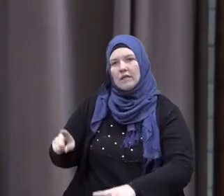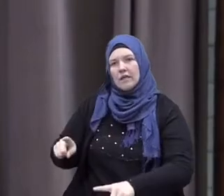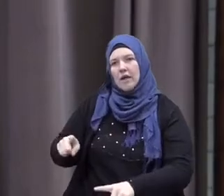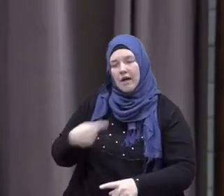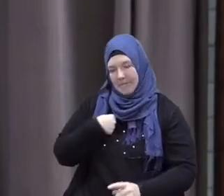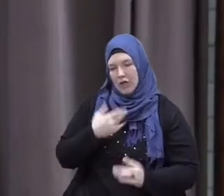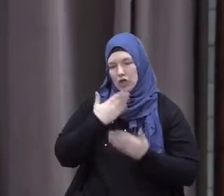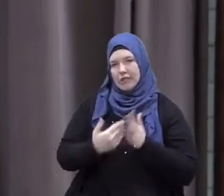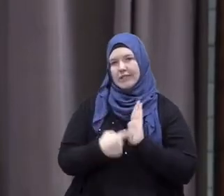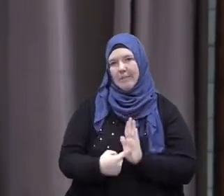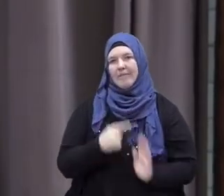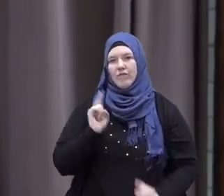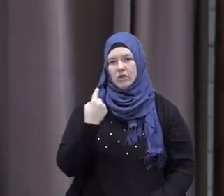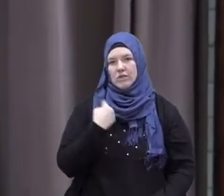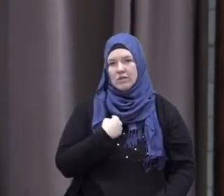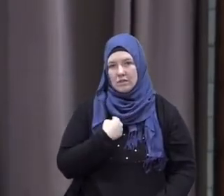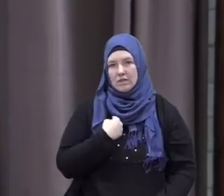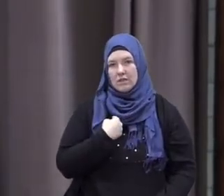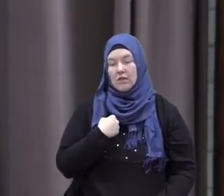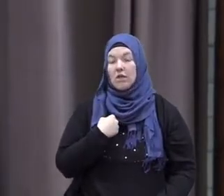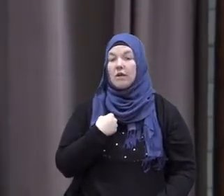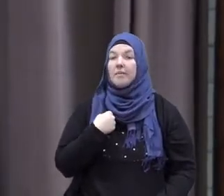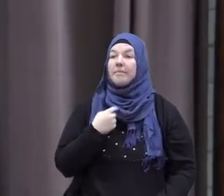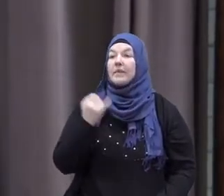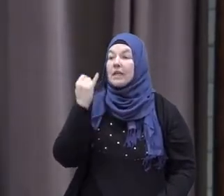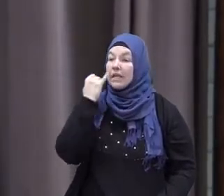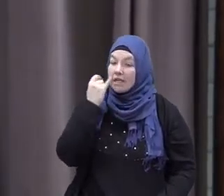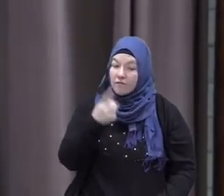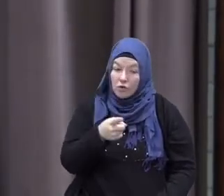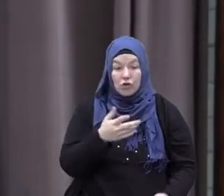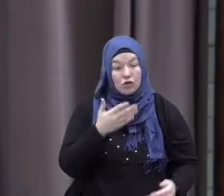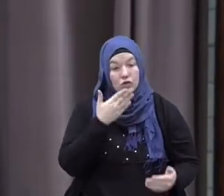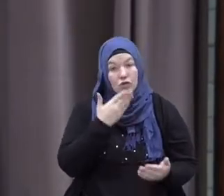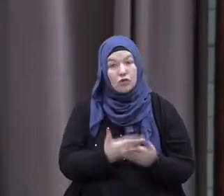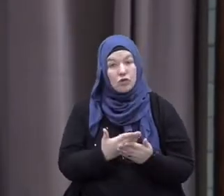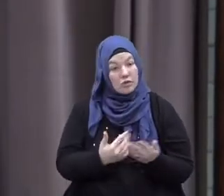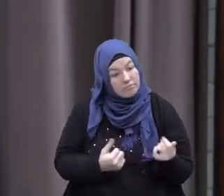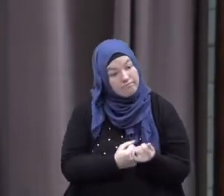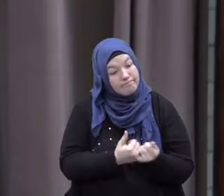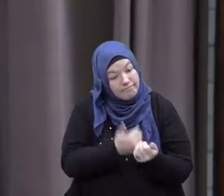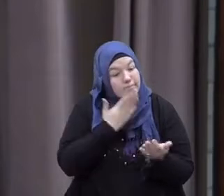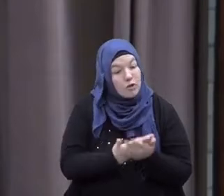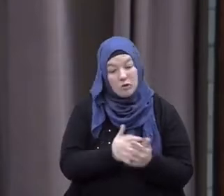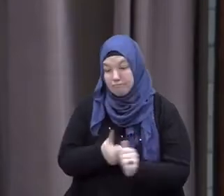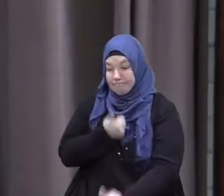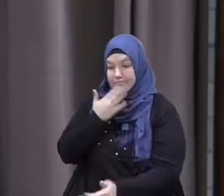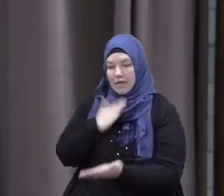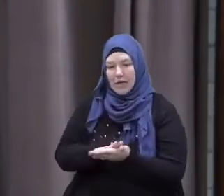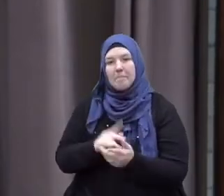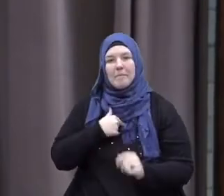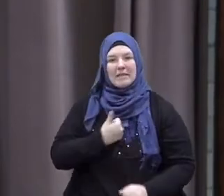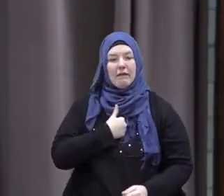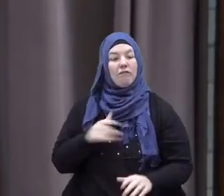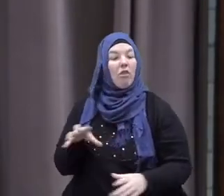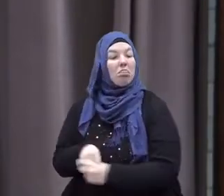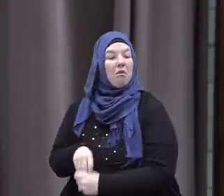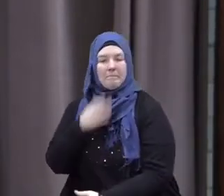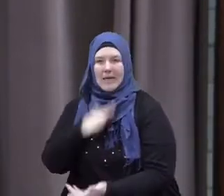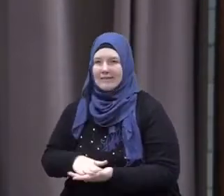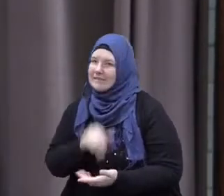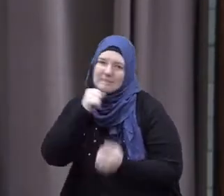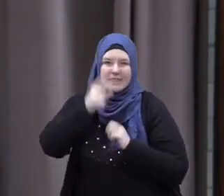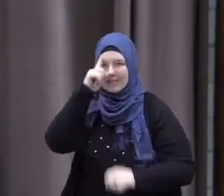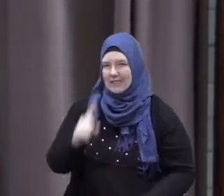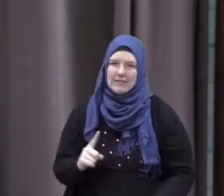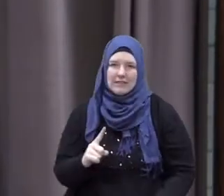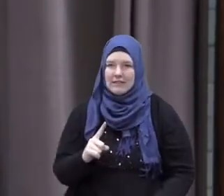bil ma'roof, and enjoin what is good, and he enjoins what's evil. It doesn't make sense.